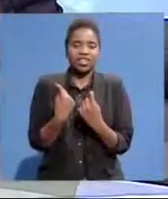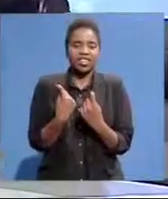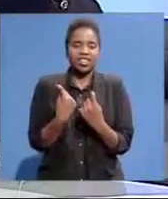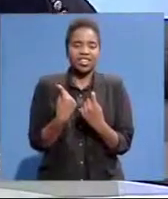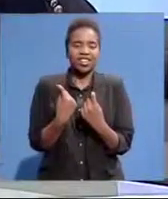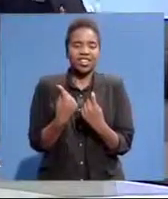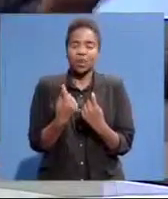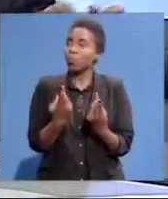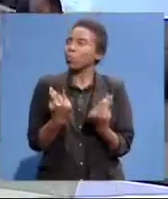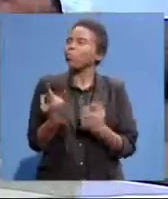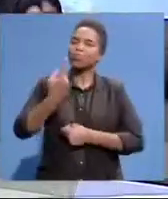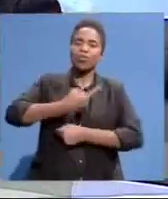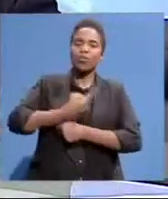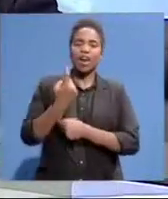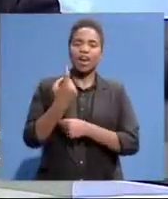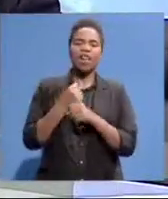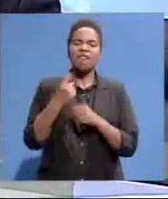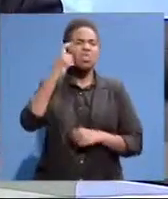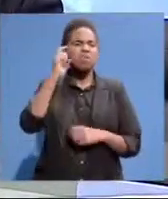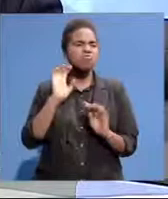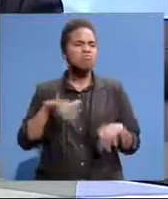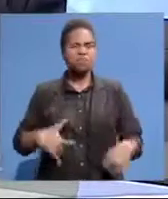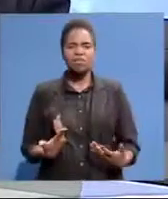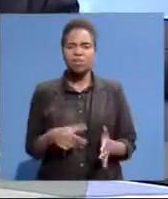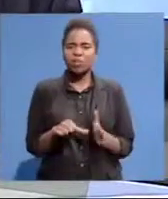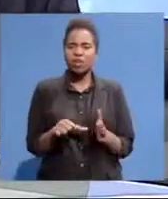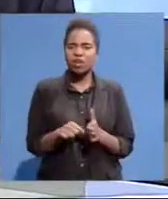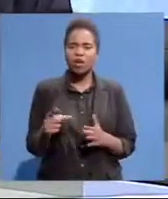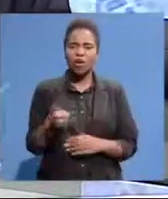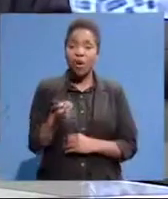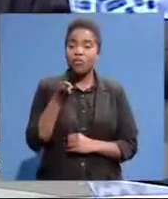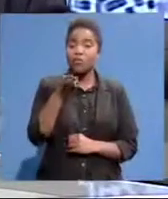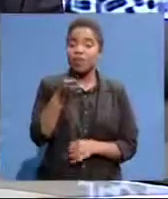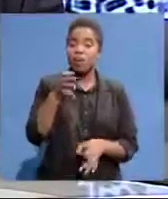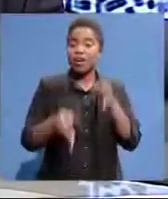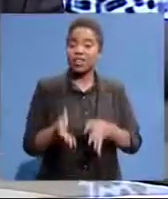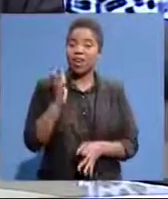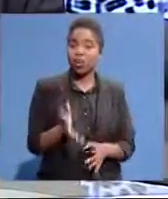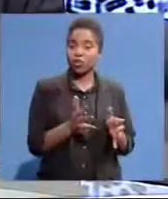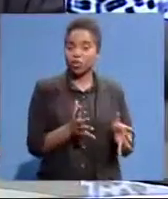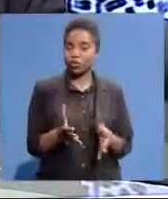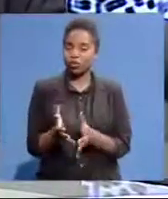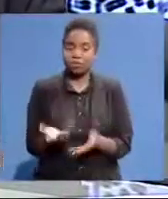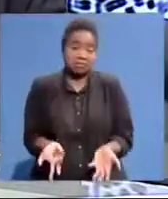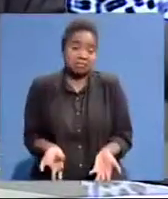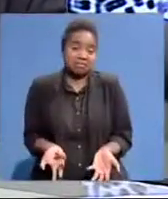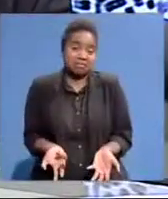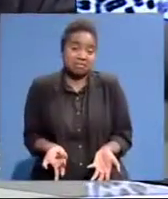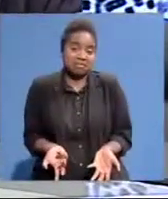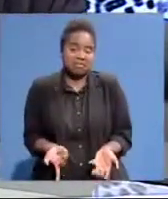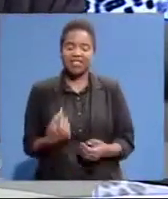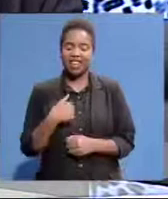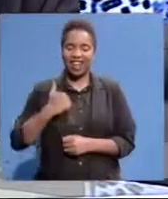day. I didn't even think that it was anything that had to do with the future politics. But hey, I guess